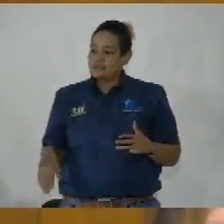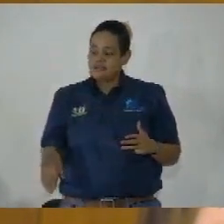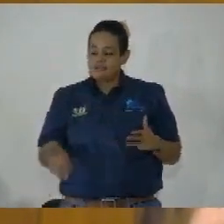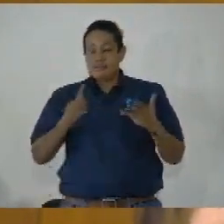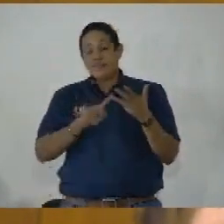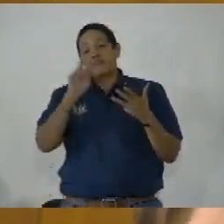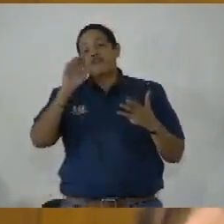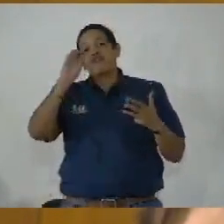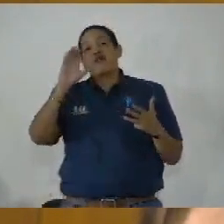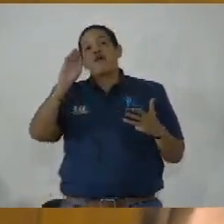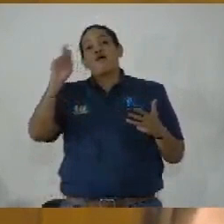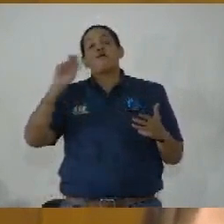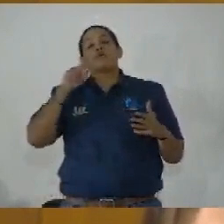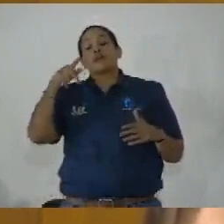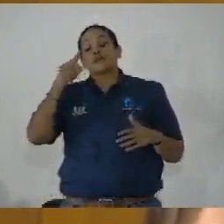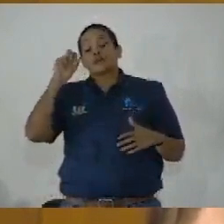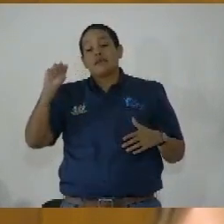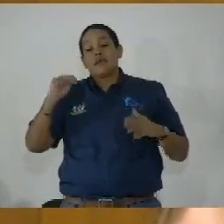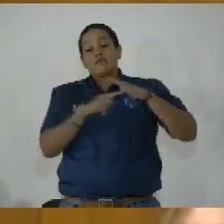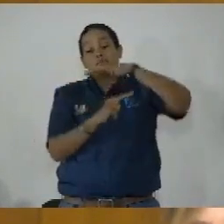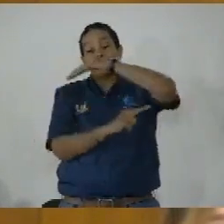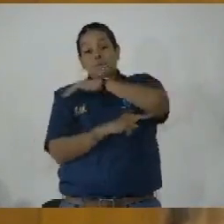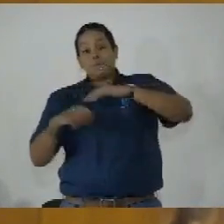Rio Cobre Dam Pedestrian Bridge in St. Catherine,